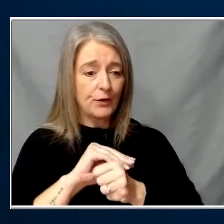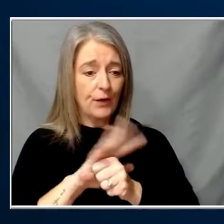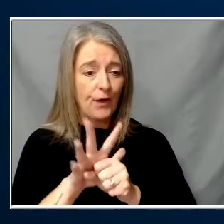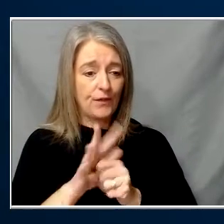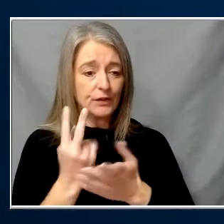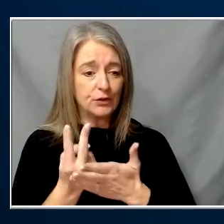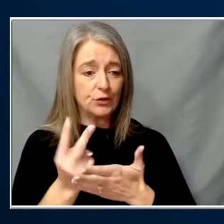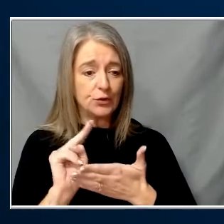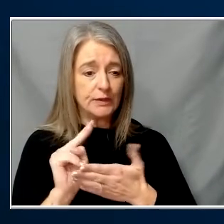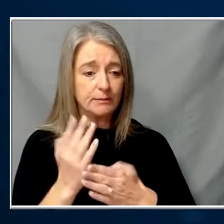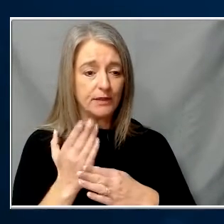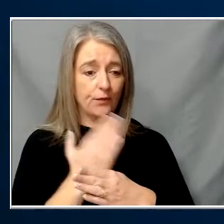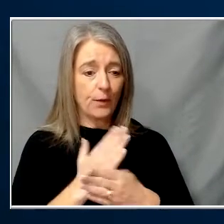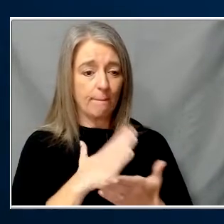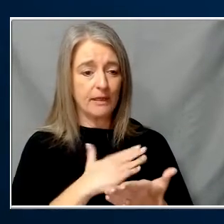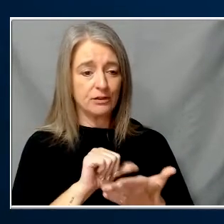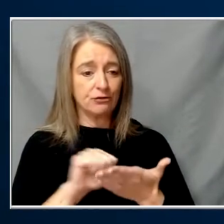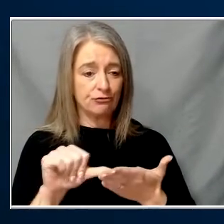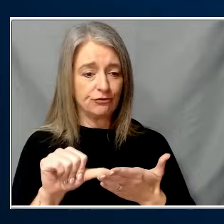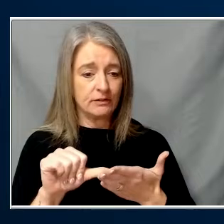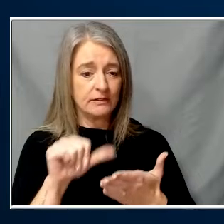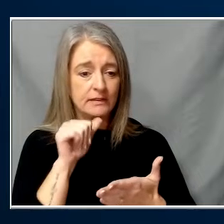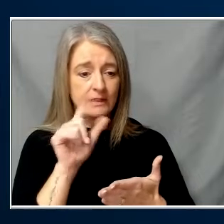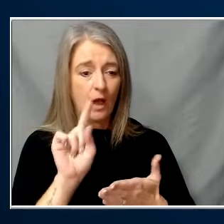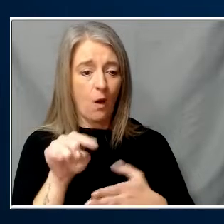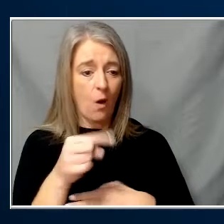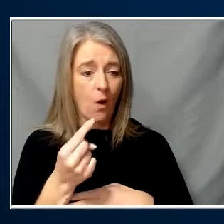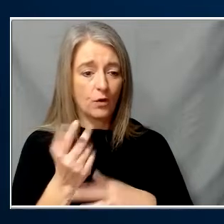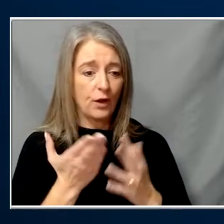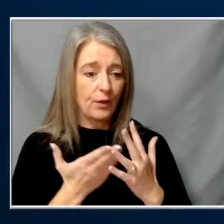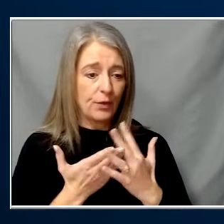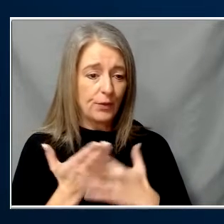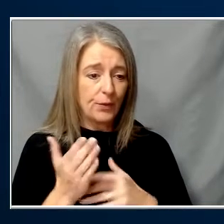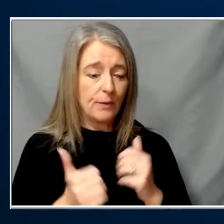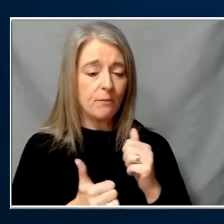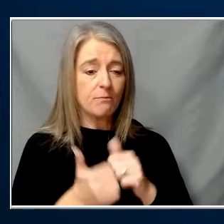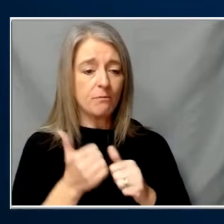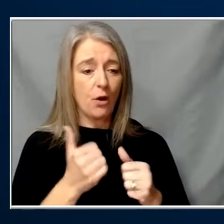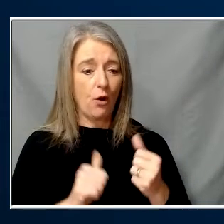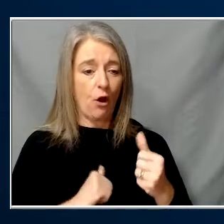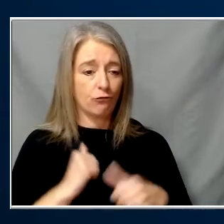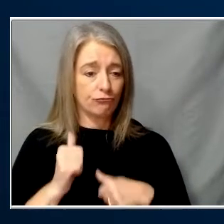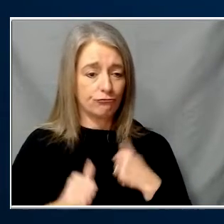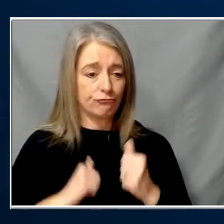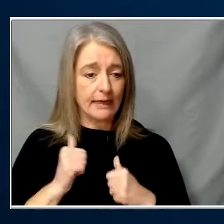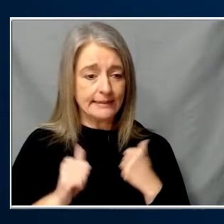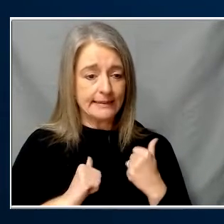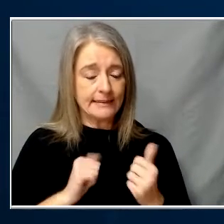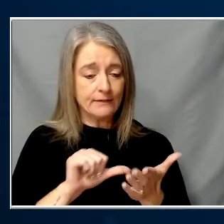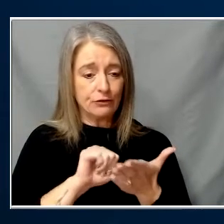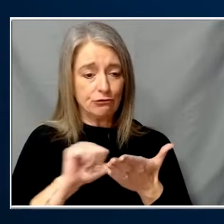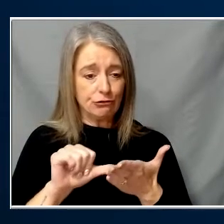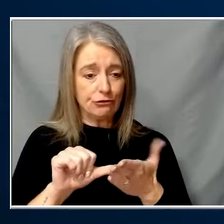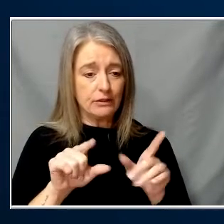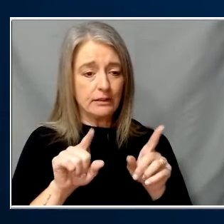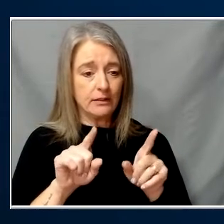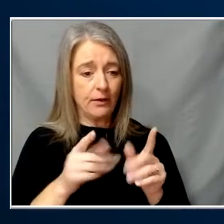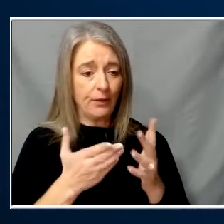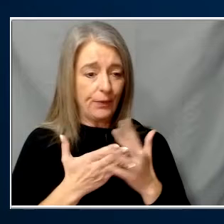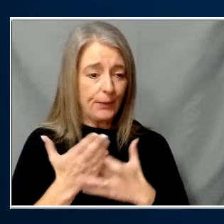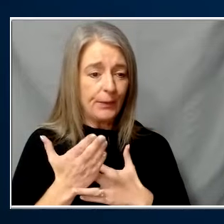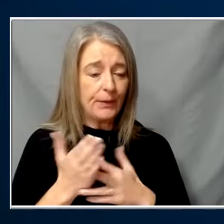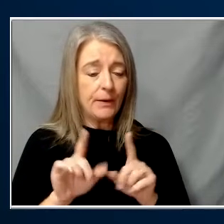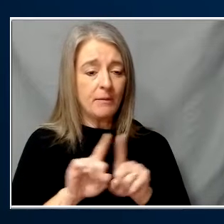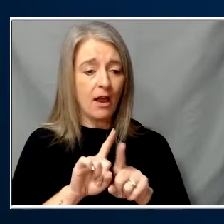my surgery. So not only was I going through one of the most aggressive surgeries that a person can go through, but I had to do